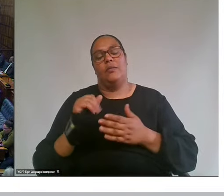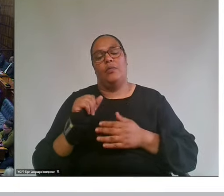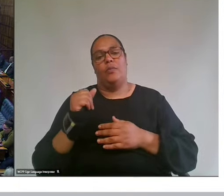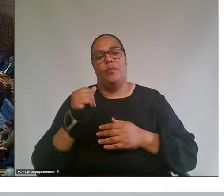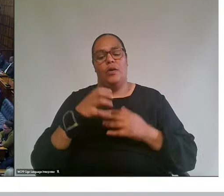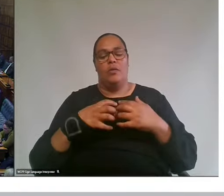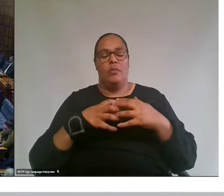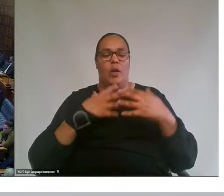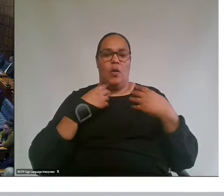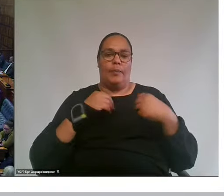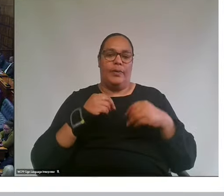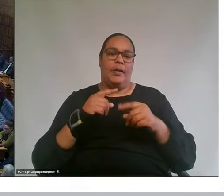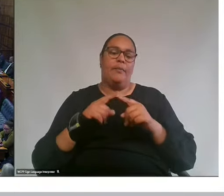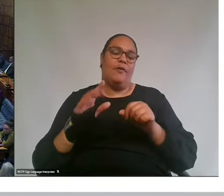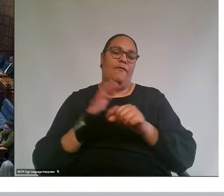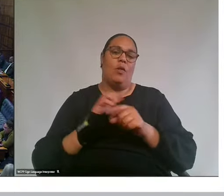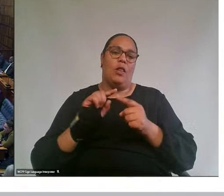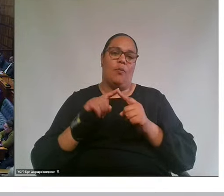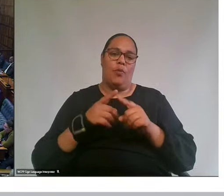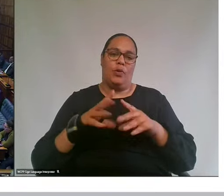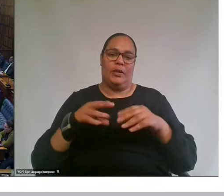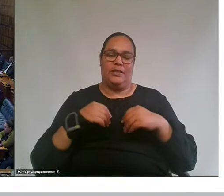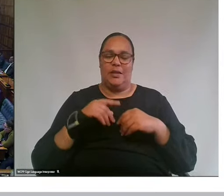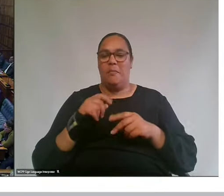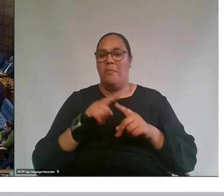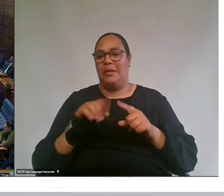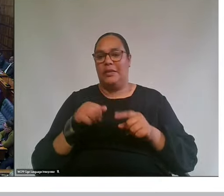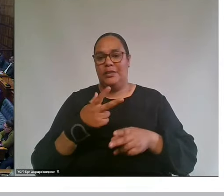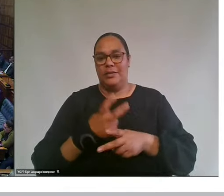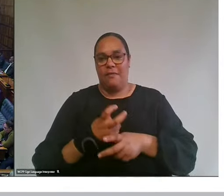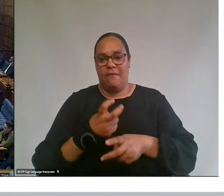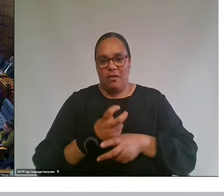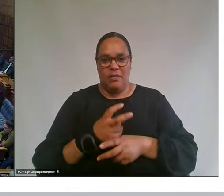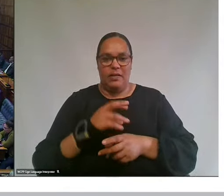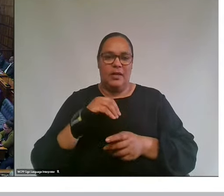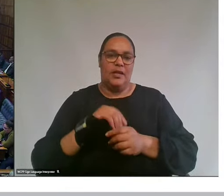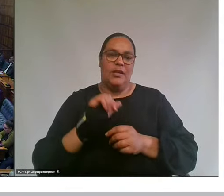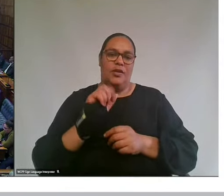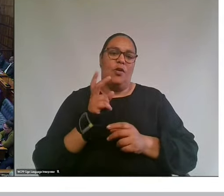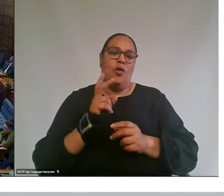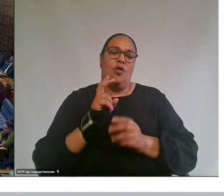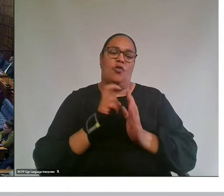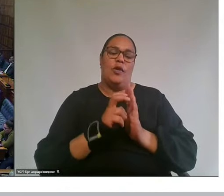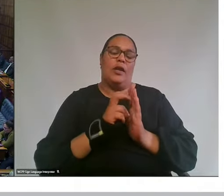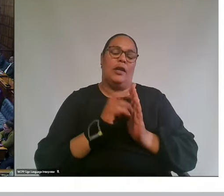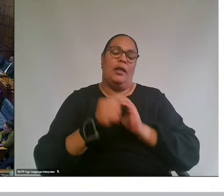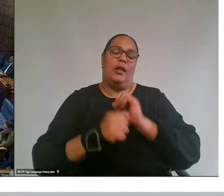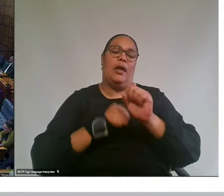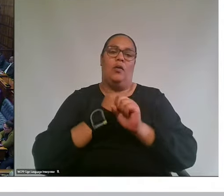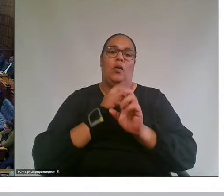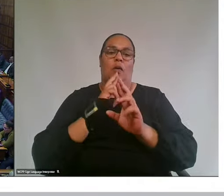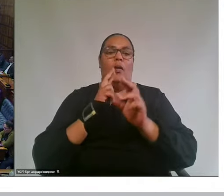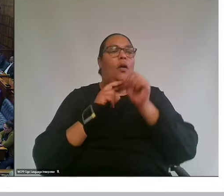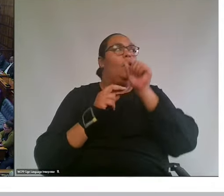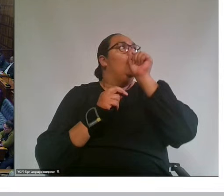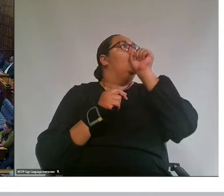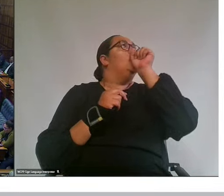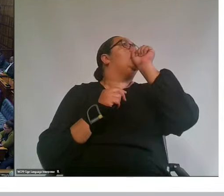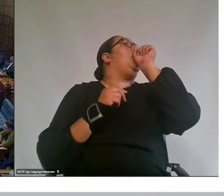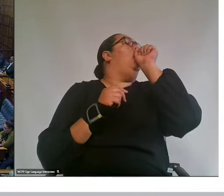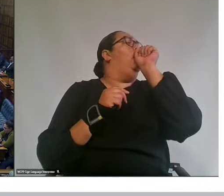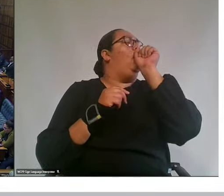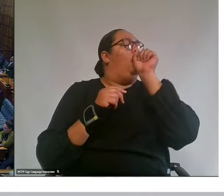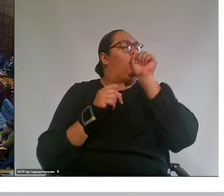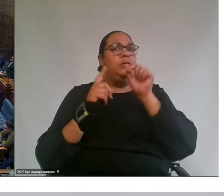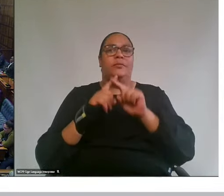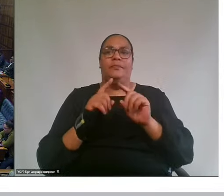um when I fully take the point is a bit difficult within a regulated annual report in what and how much